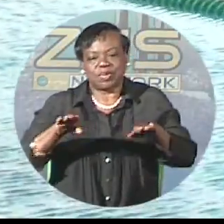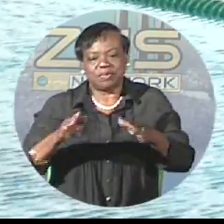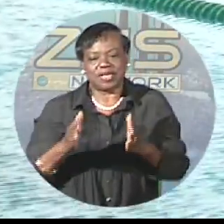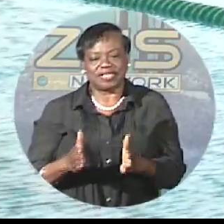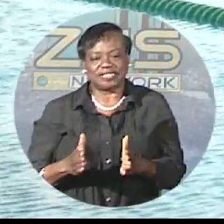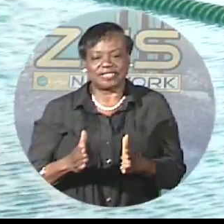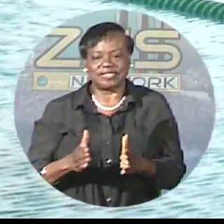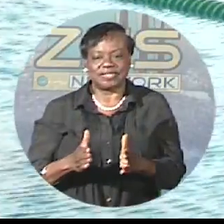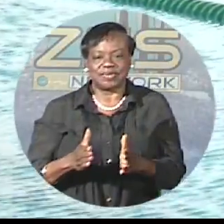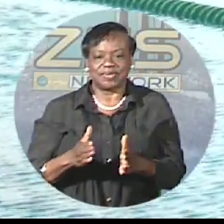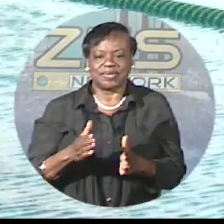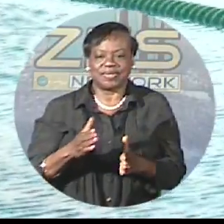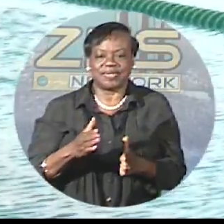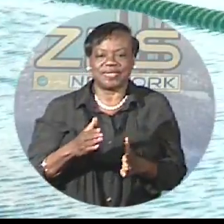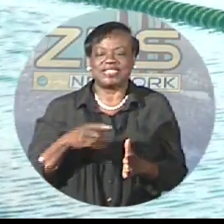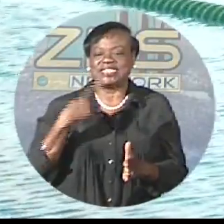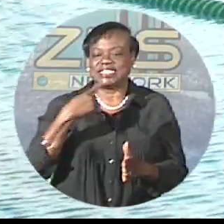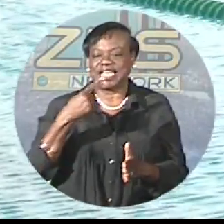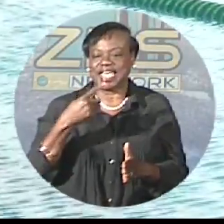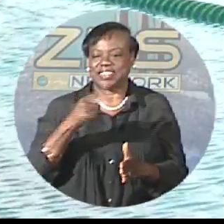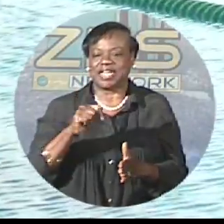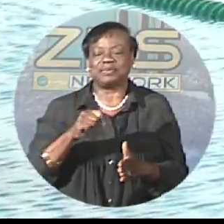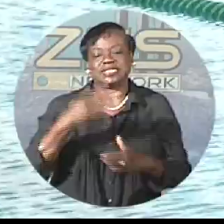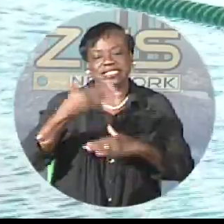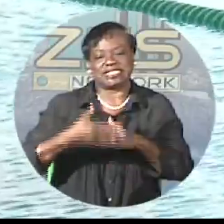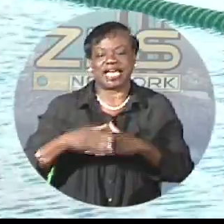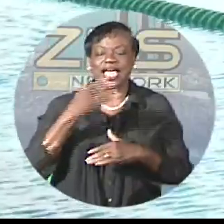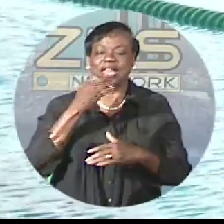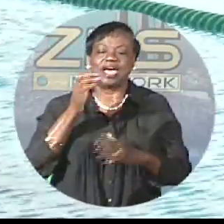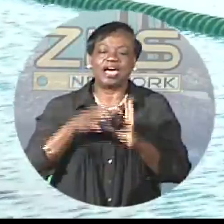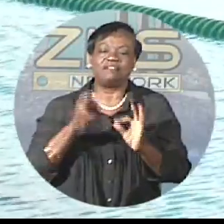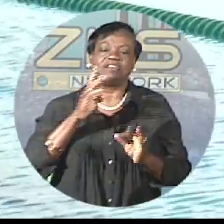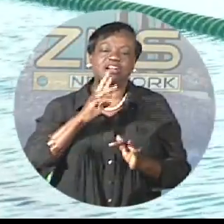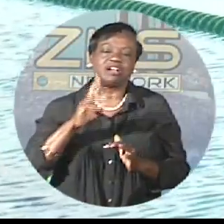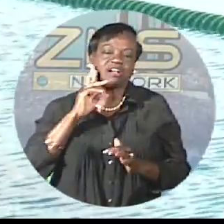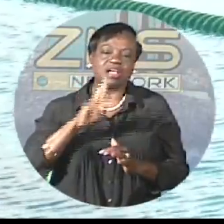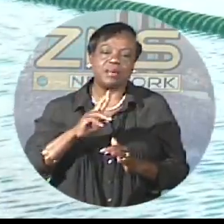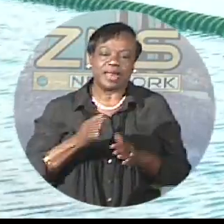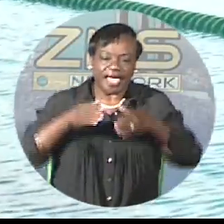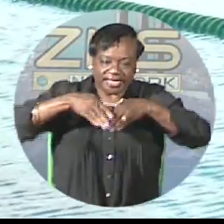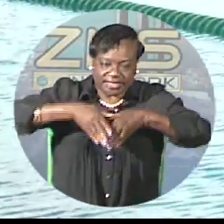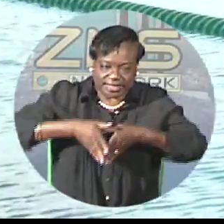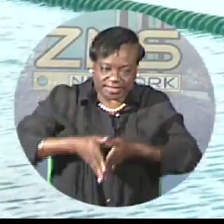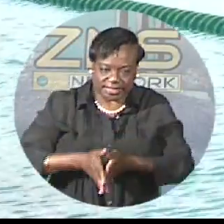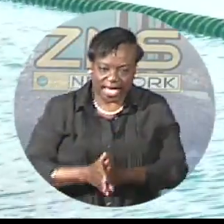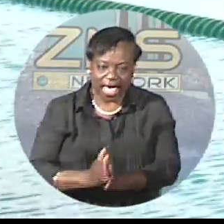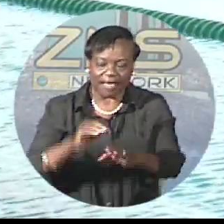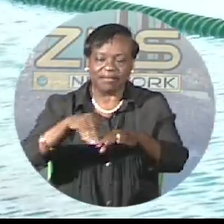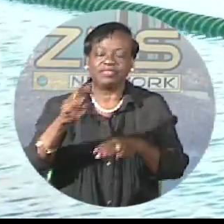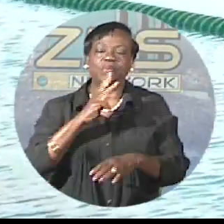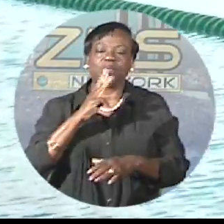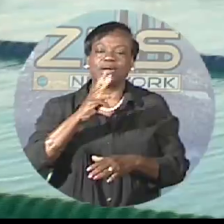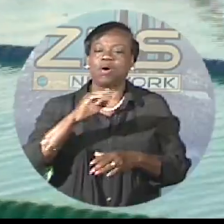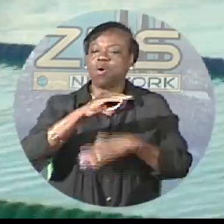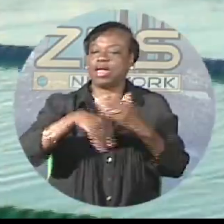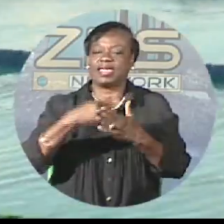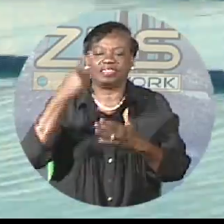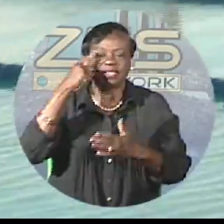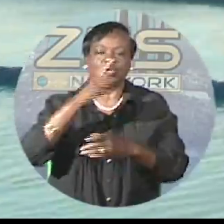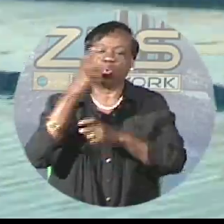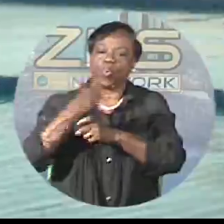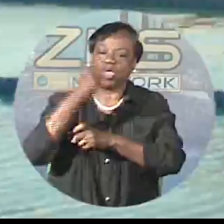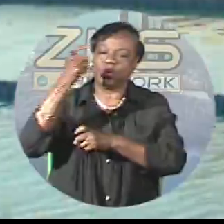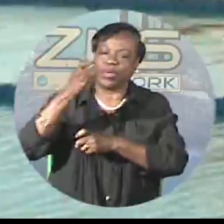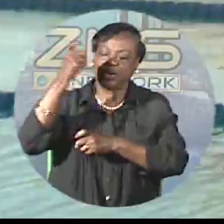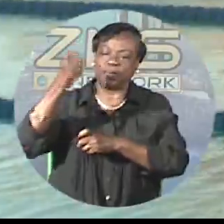and I was super sad for her. But when I dived in the water, all I could think about is win, win, win. Let's move